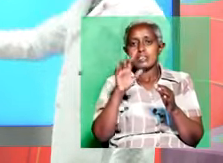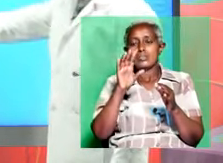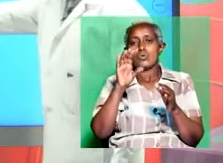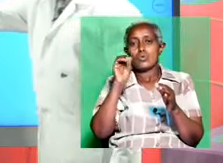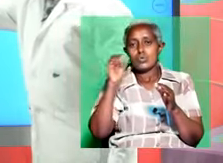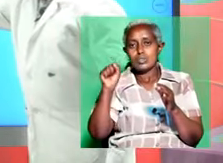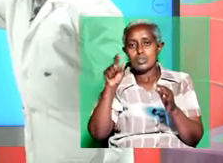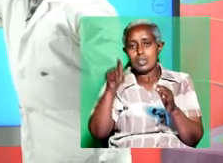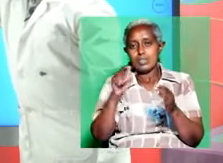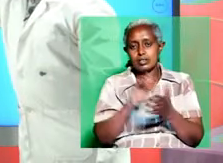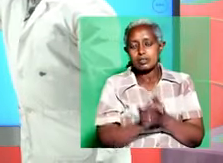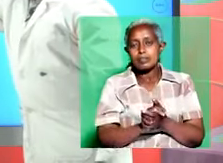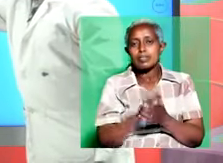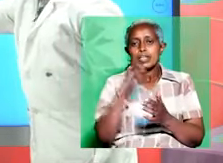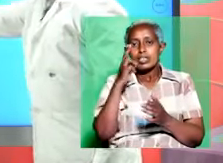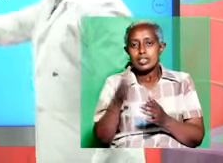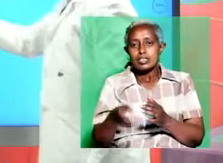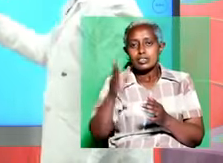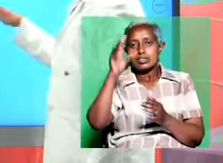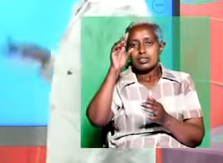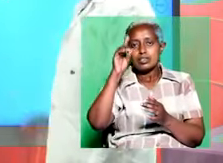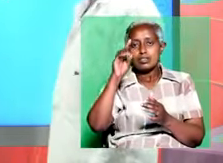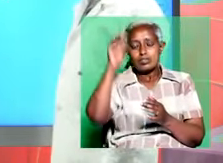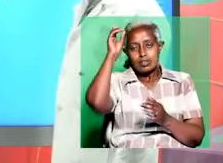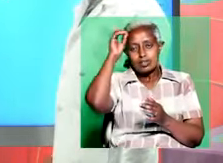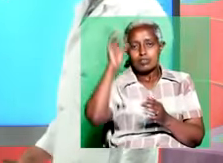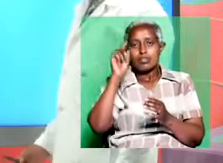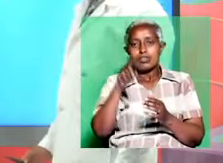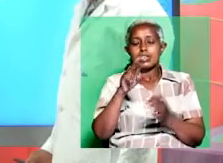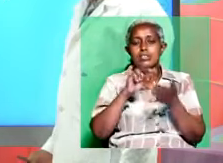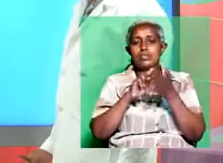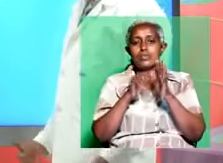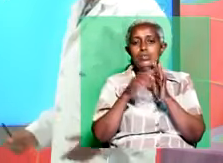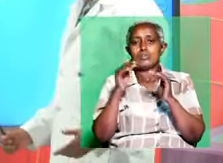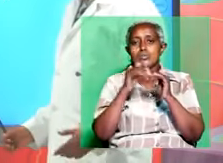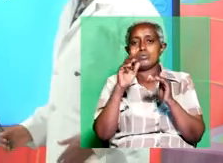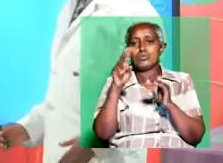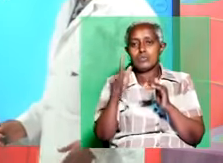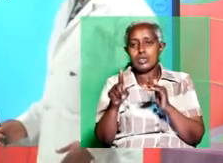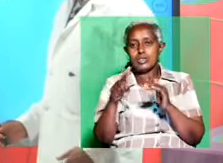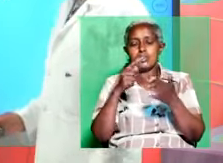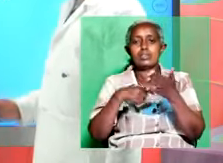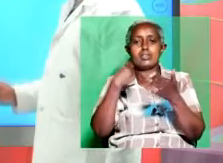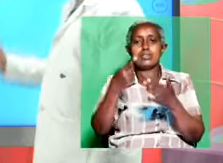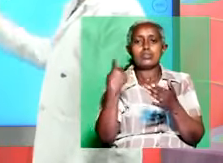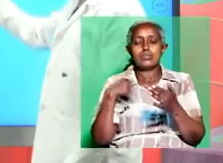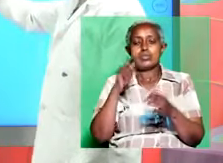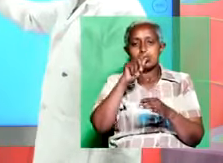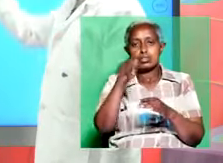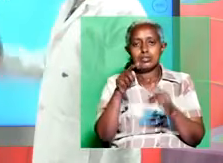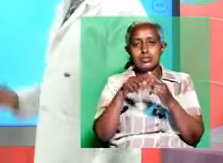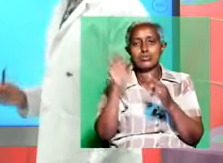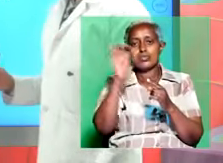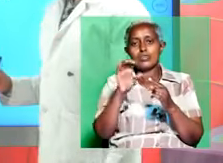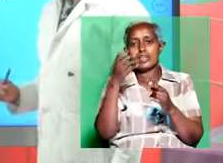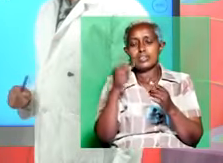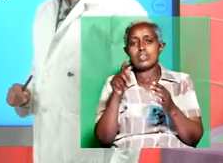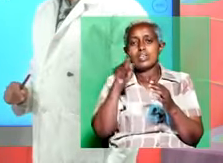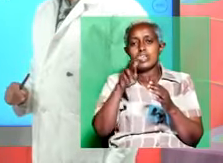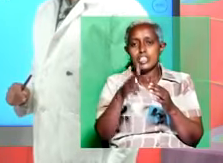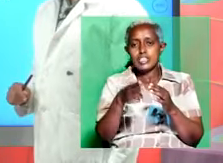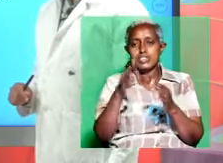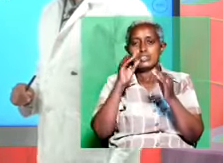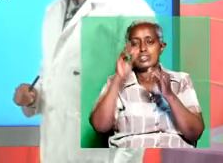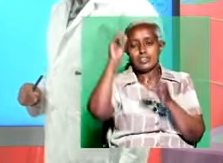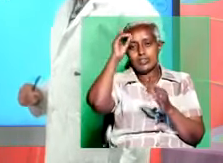x. So h derivative of x is equal to this one. Next, we are asked also to find h derivative at 0.